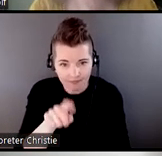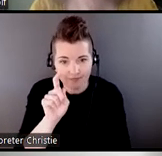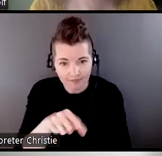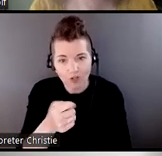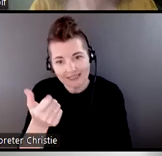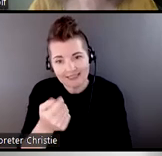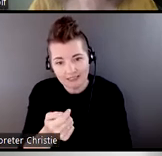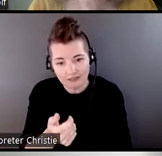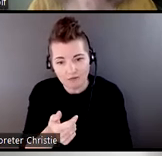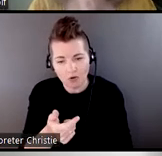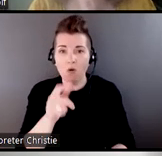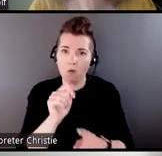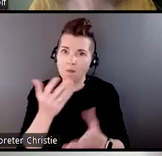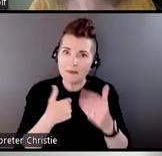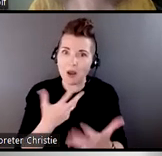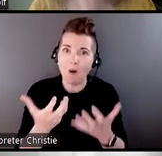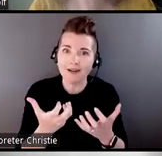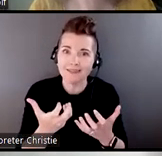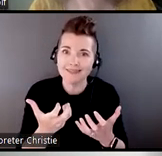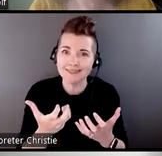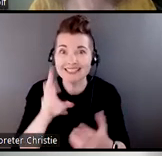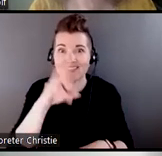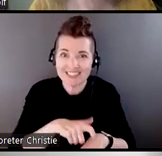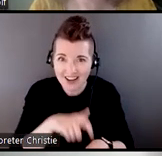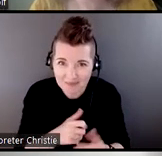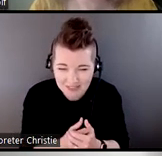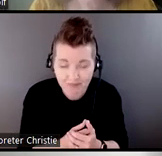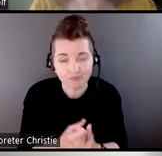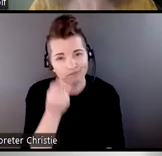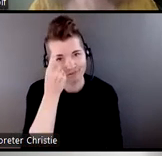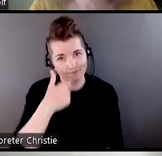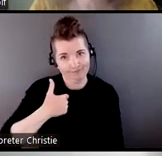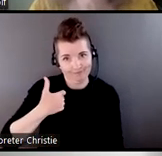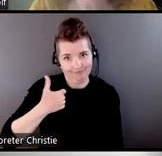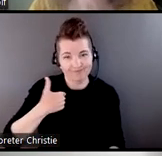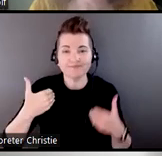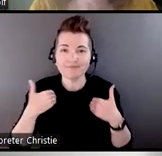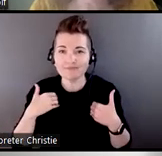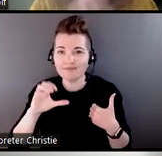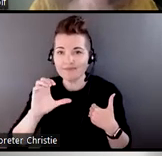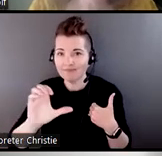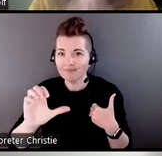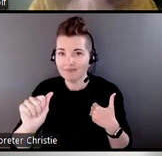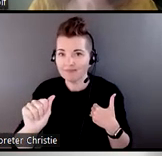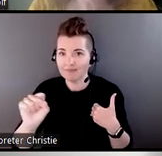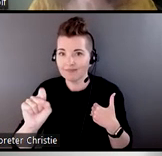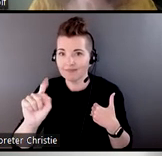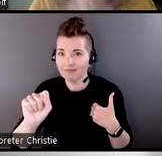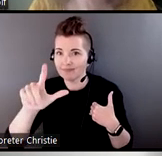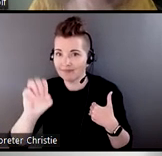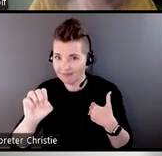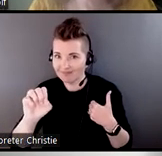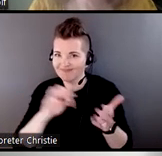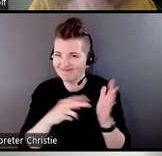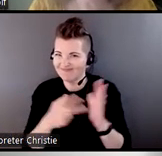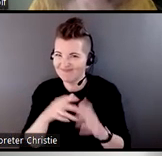with you. Now, we do have anti-spam laws here in Canada. CASL is the acronym for that. So whenever you do